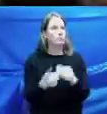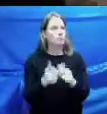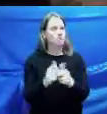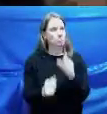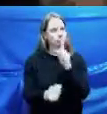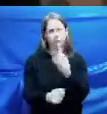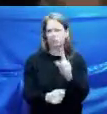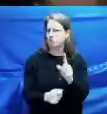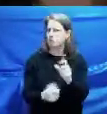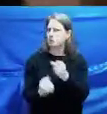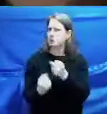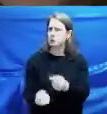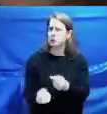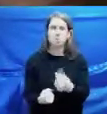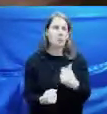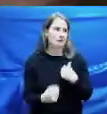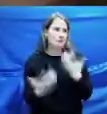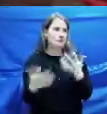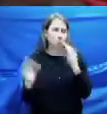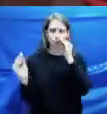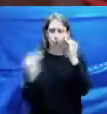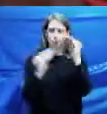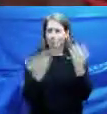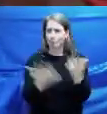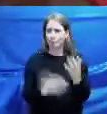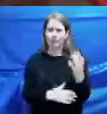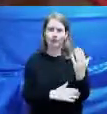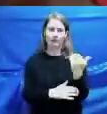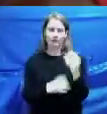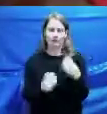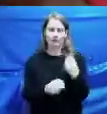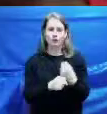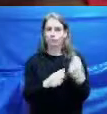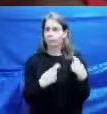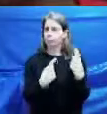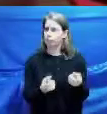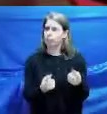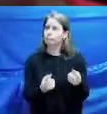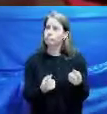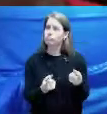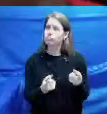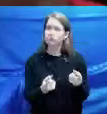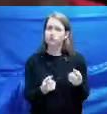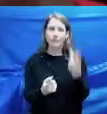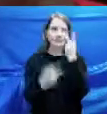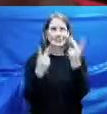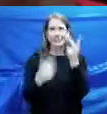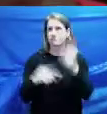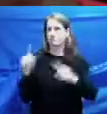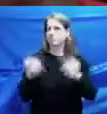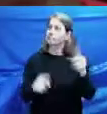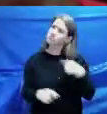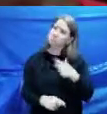of teaching here, I've seen quite a lot. I'm good at what I do. I would like to be better.